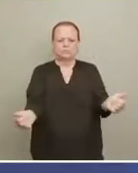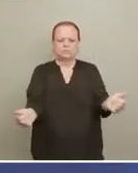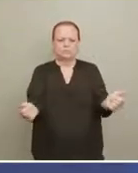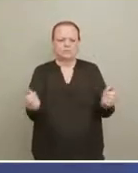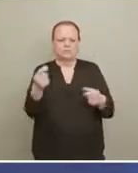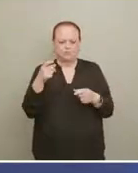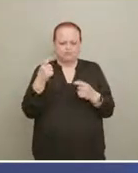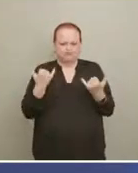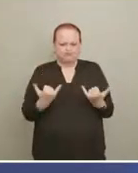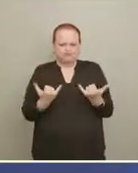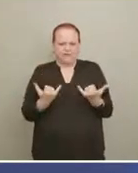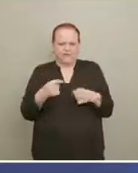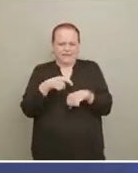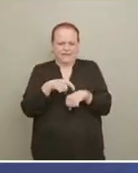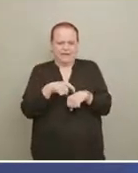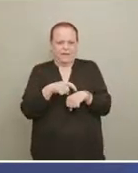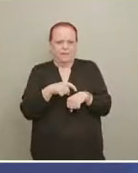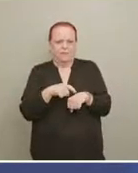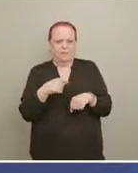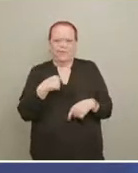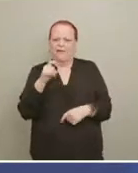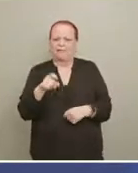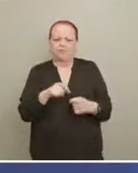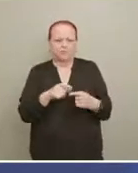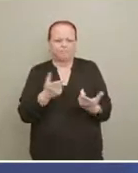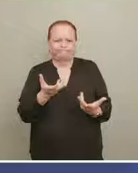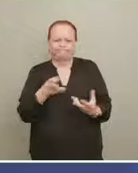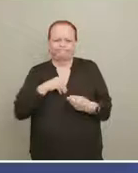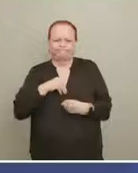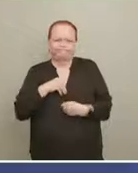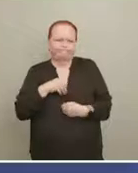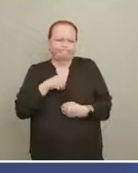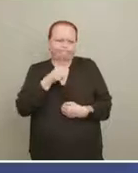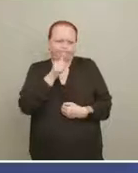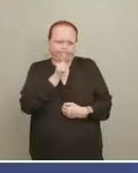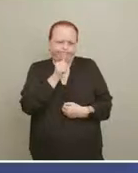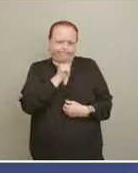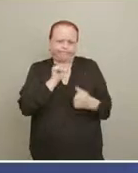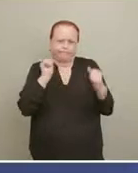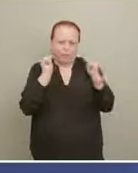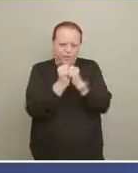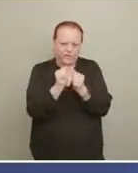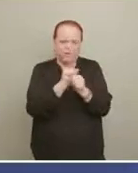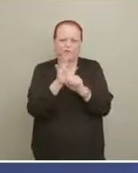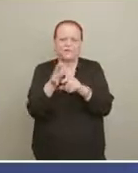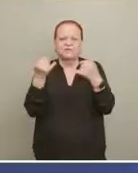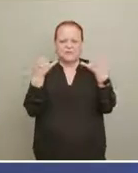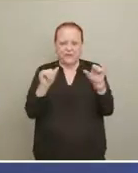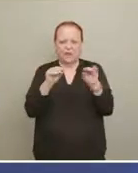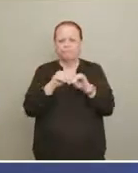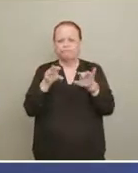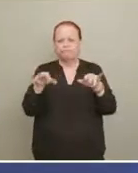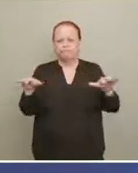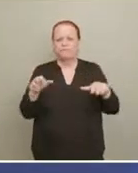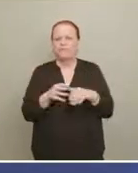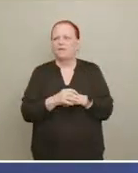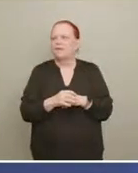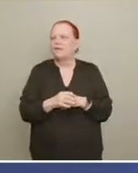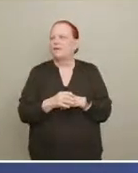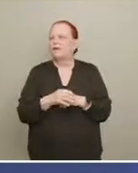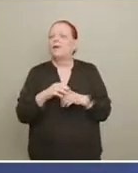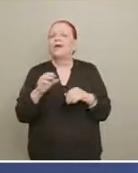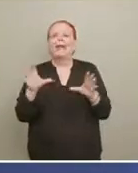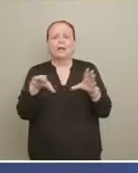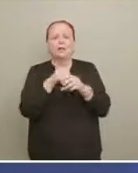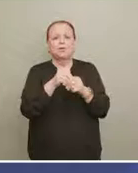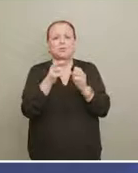know to date. So with this new CDC metrics and community levels, it does include the recommendation to